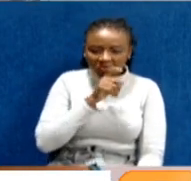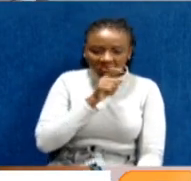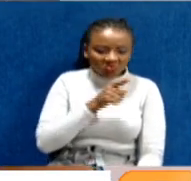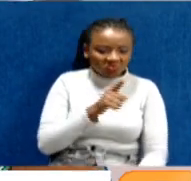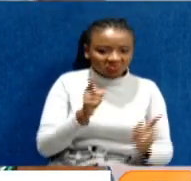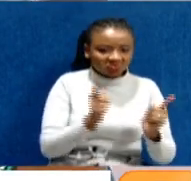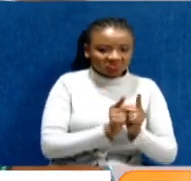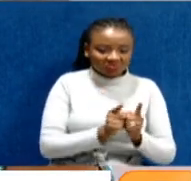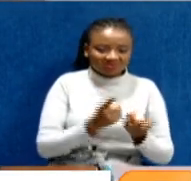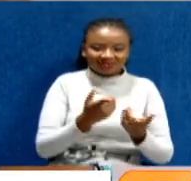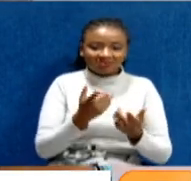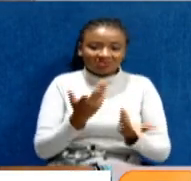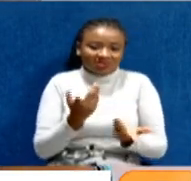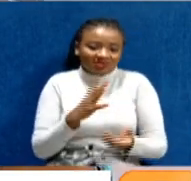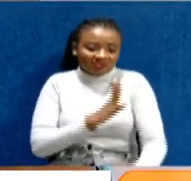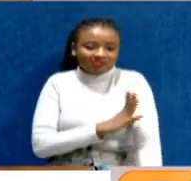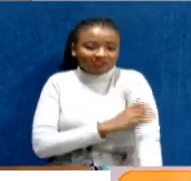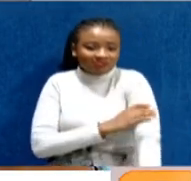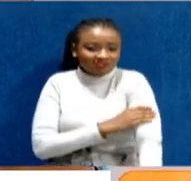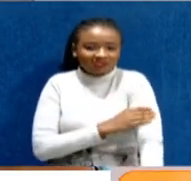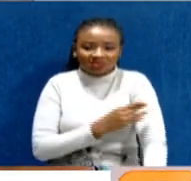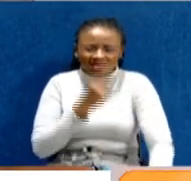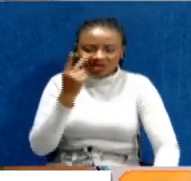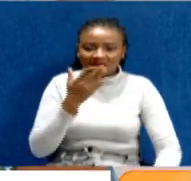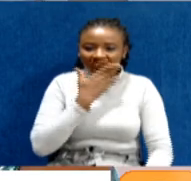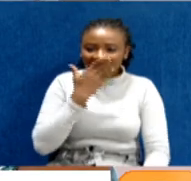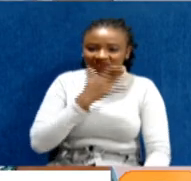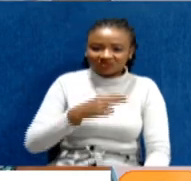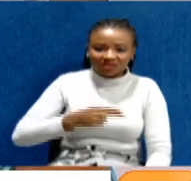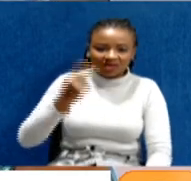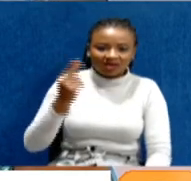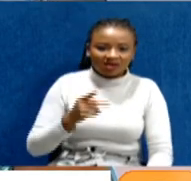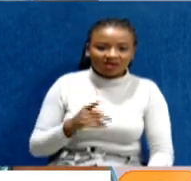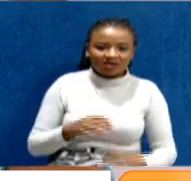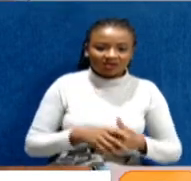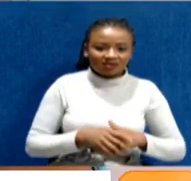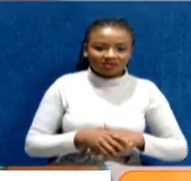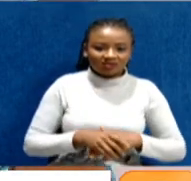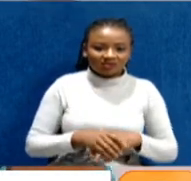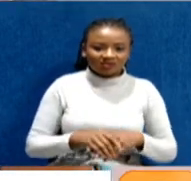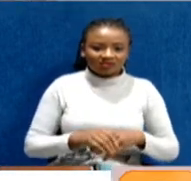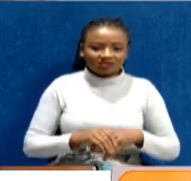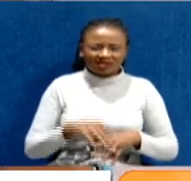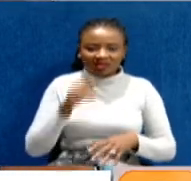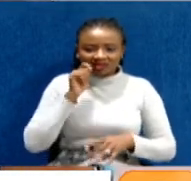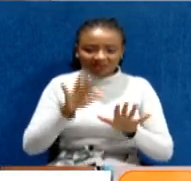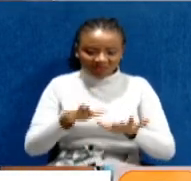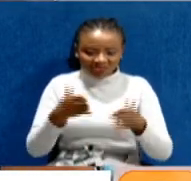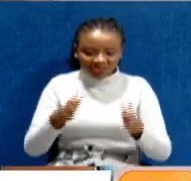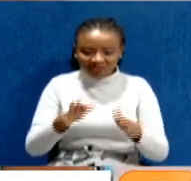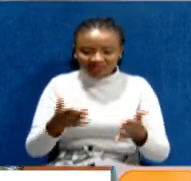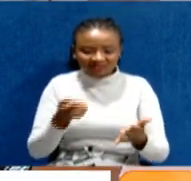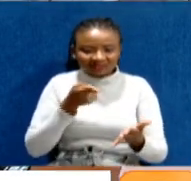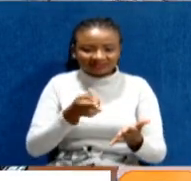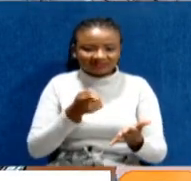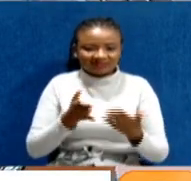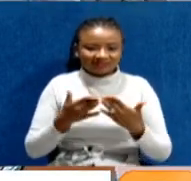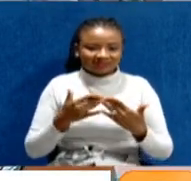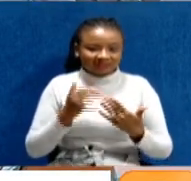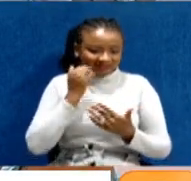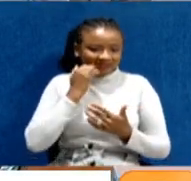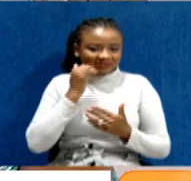high in cholesterol, you're taking too much uric acid from the beef products, nyamachoma and all that, it makes